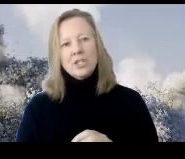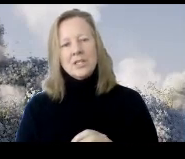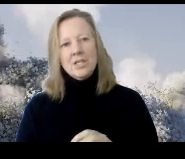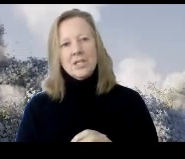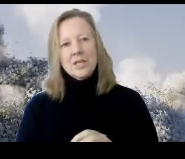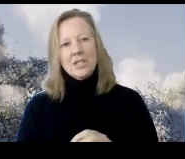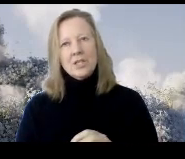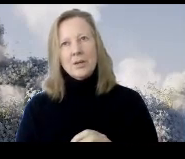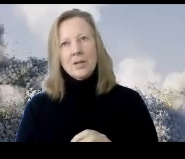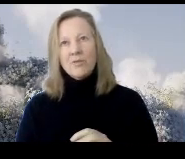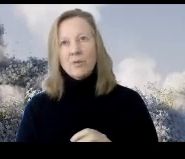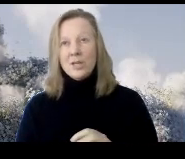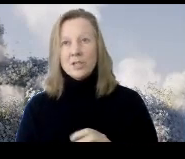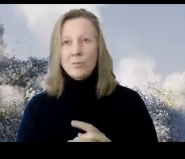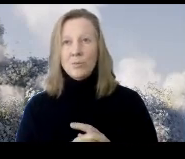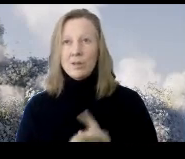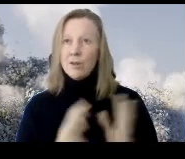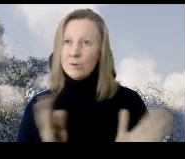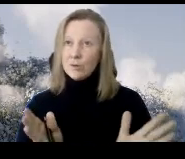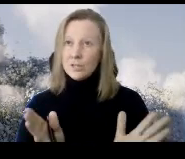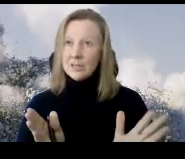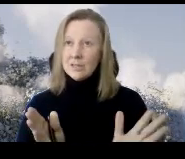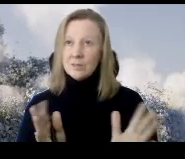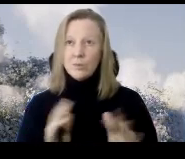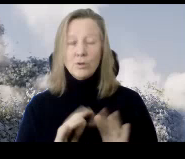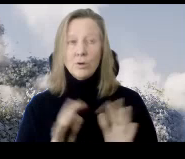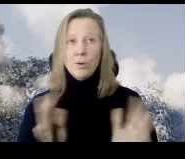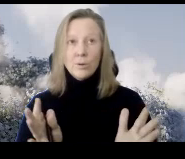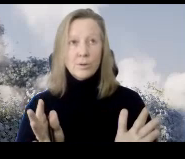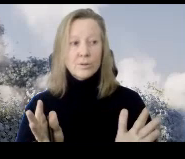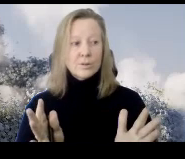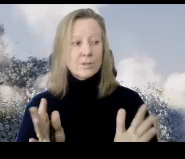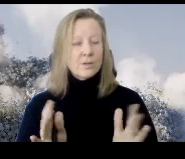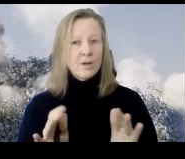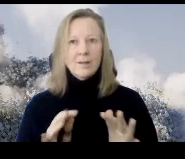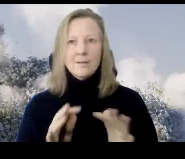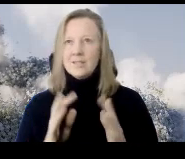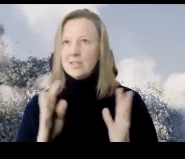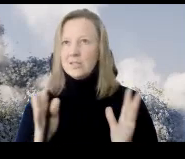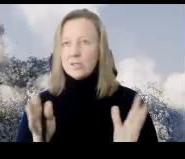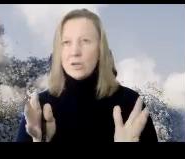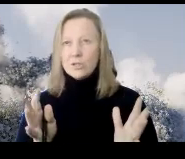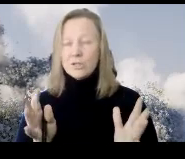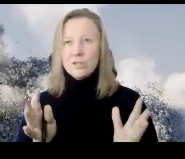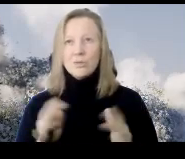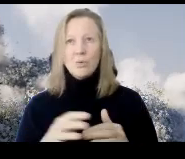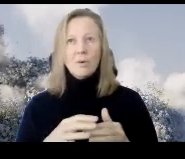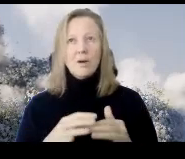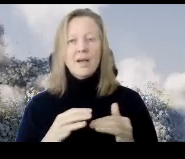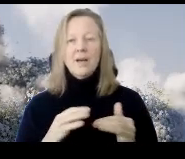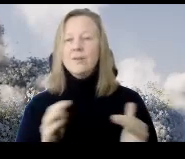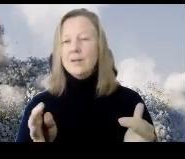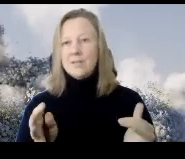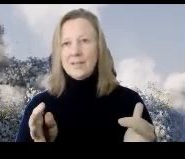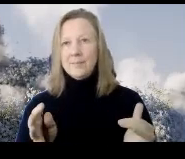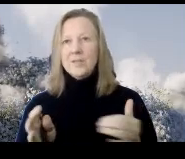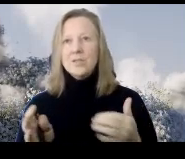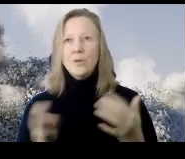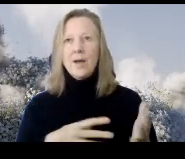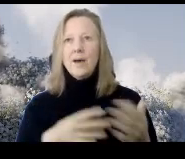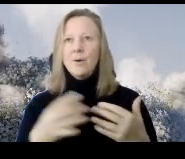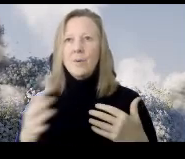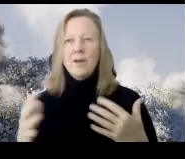added exchanging and sharing information with other nurses, with coworkers, such as doctors, or on a healthcare